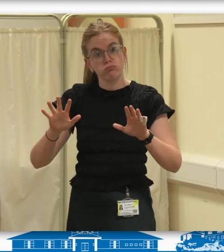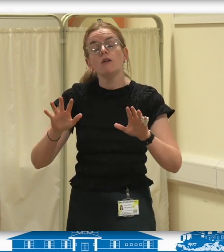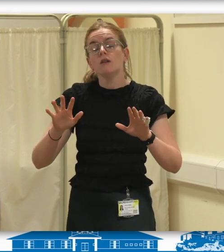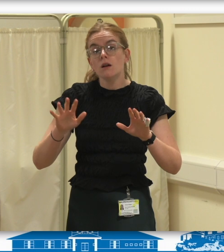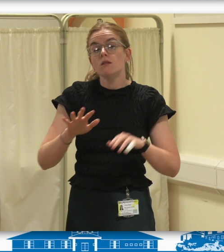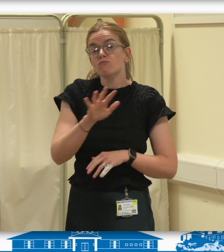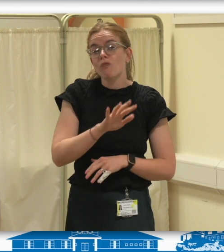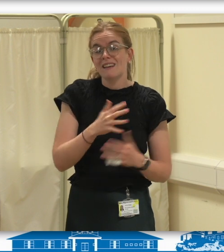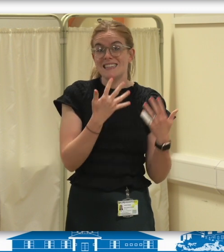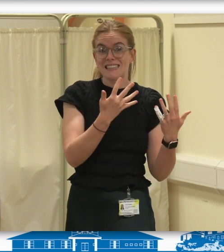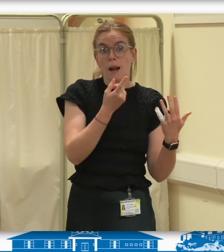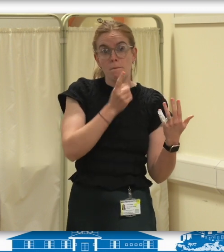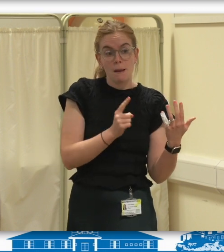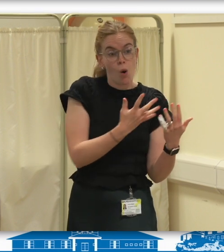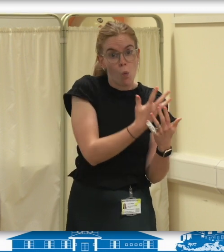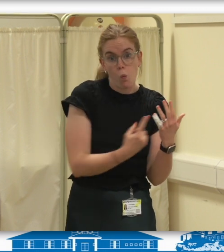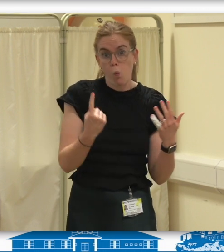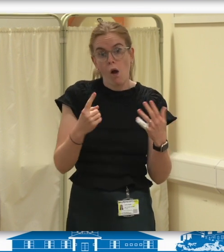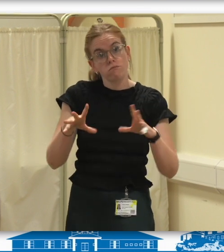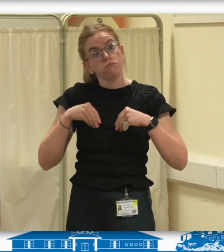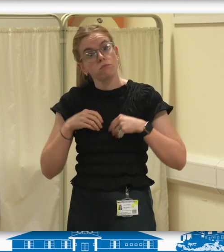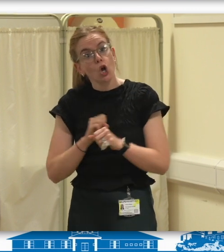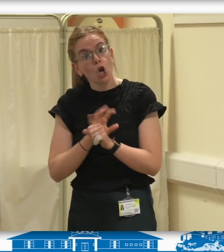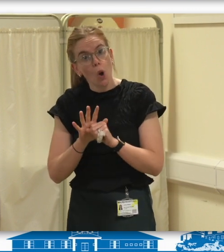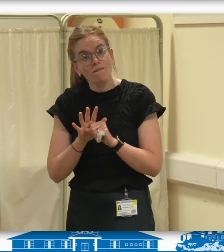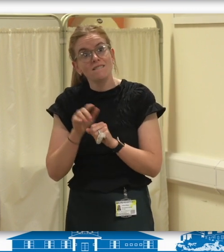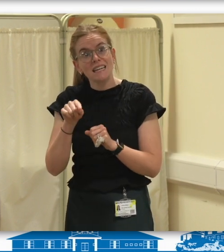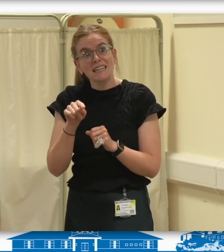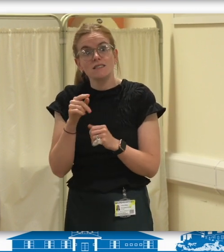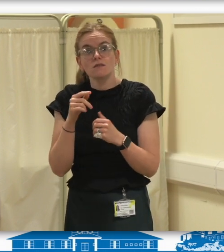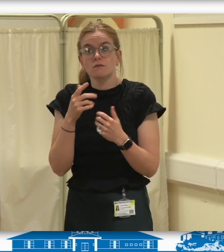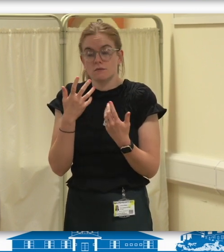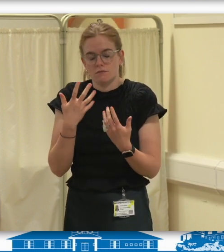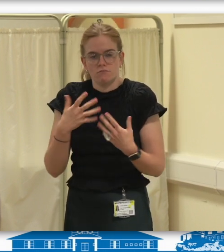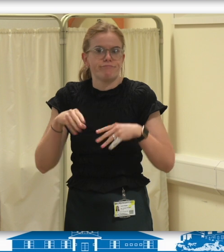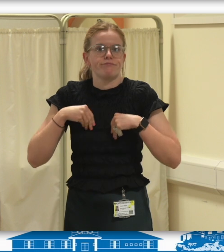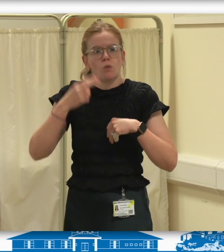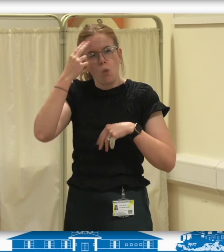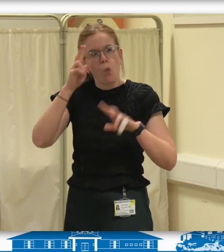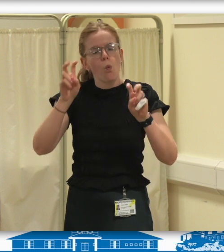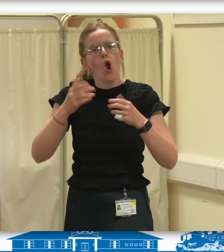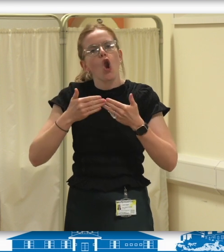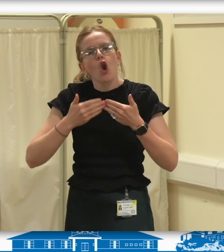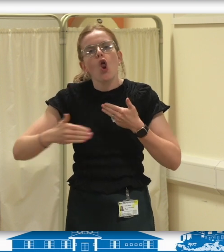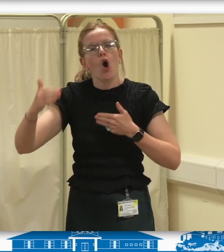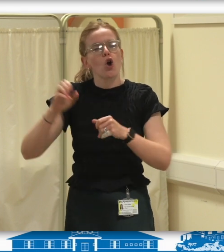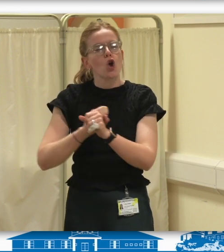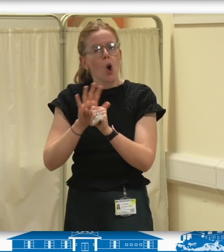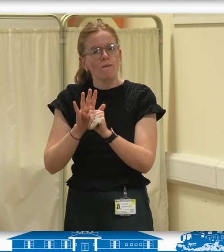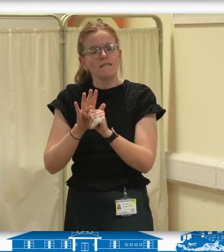10 people who caught COVID went on to develop what we know as long COVID.